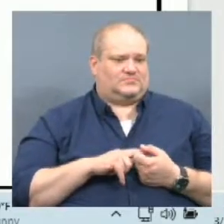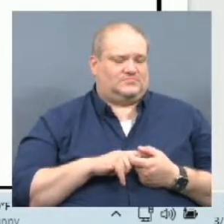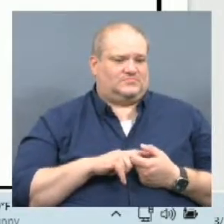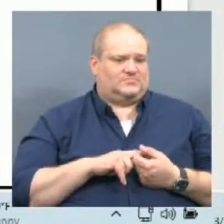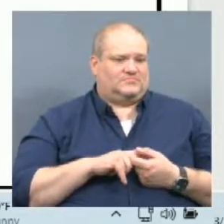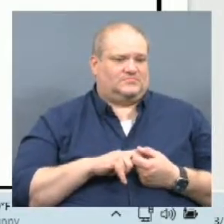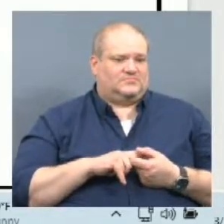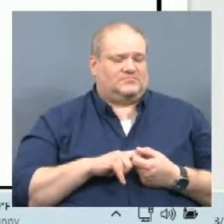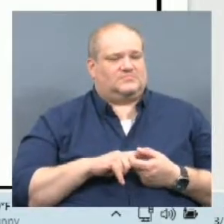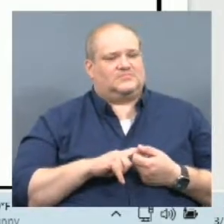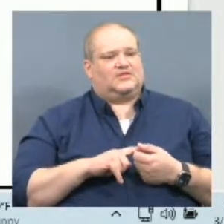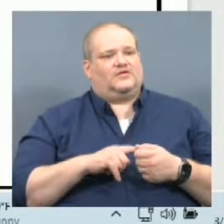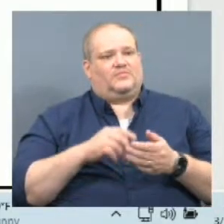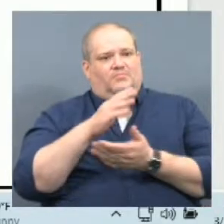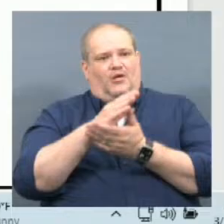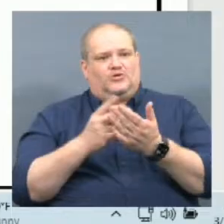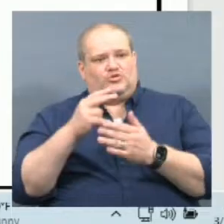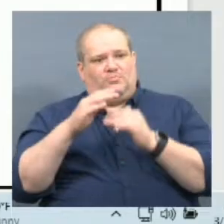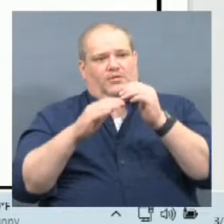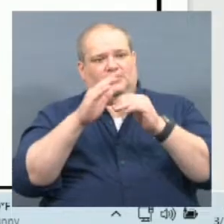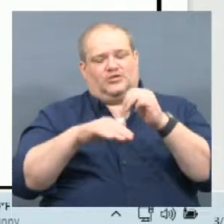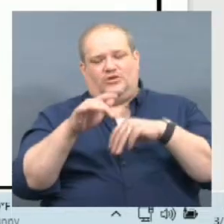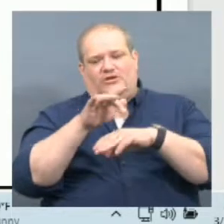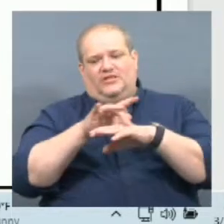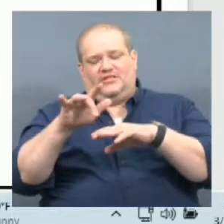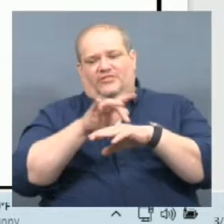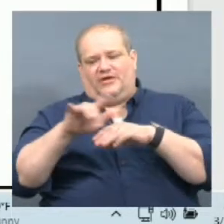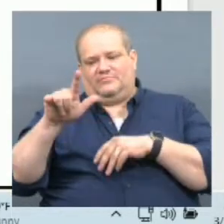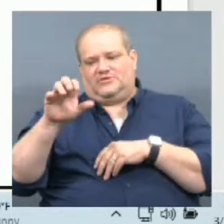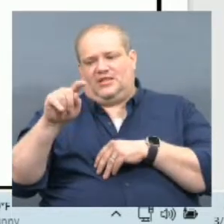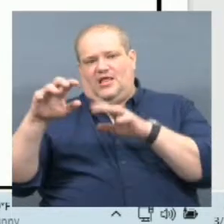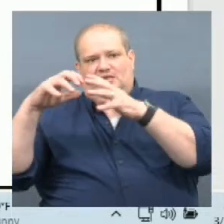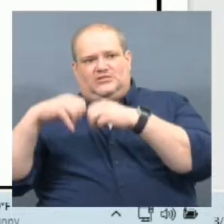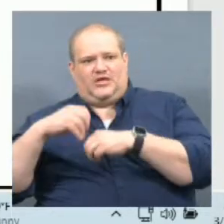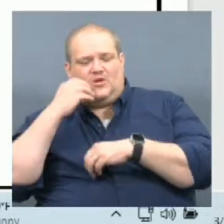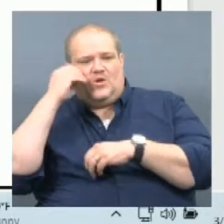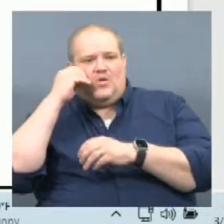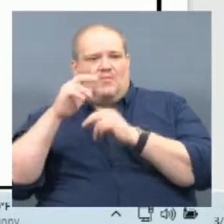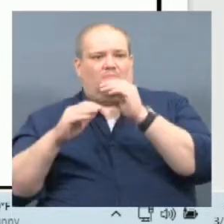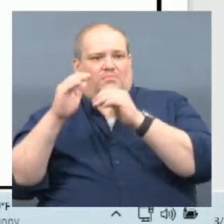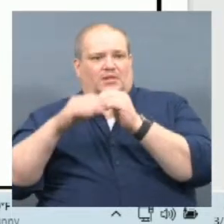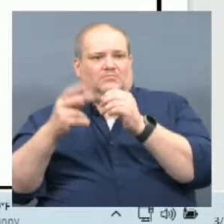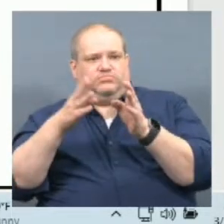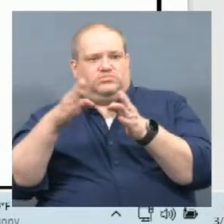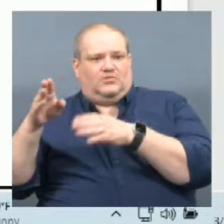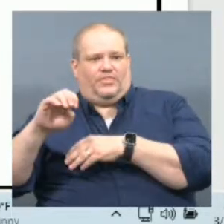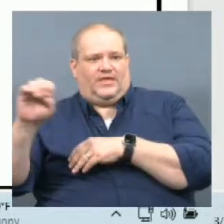Phase 2, build on the empty lots on the west side. Phase 2, tear down 2 homes, build more parking on the east side.